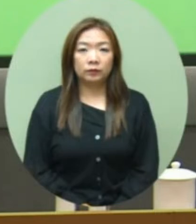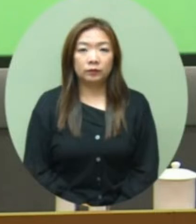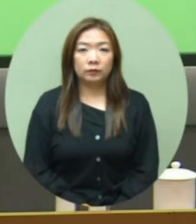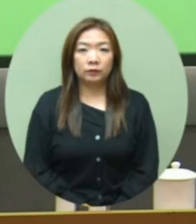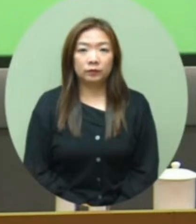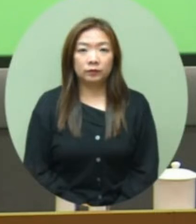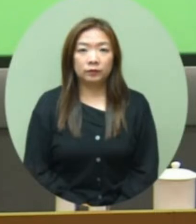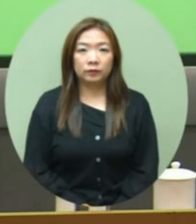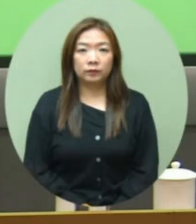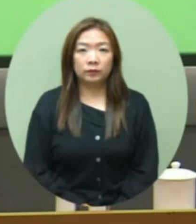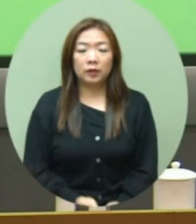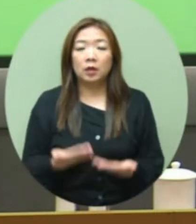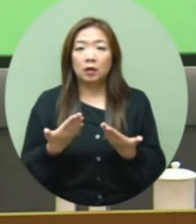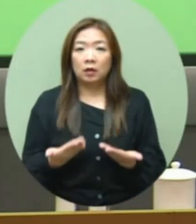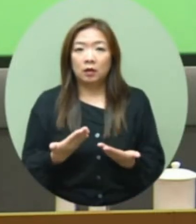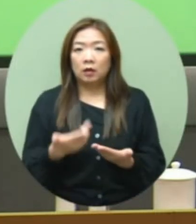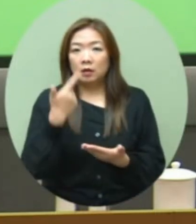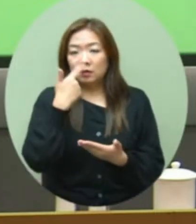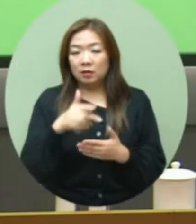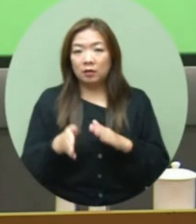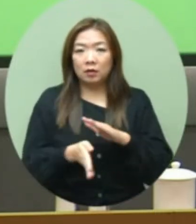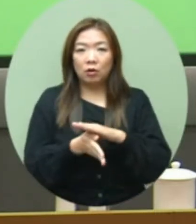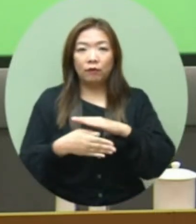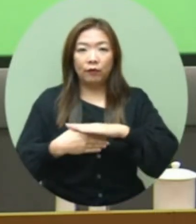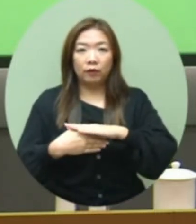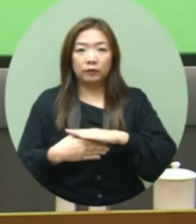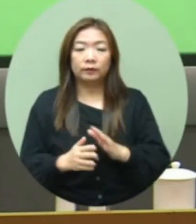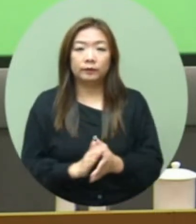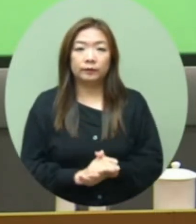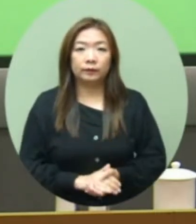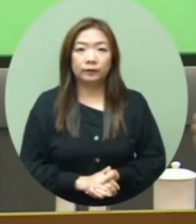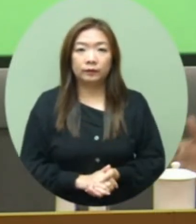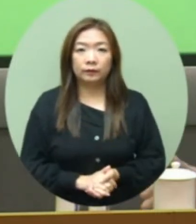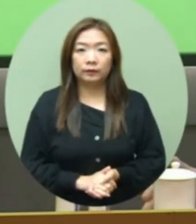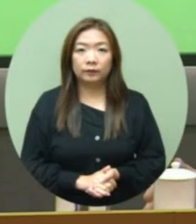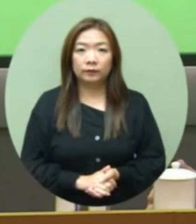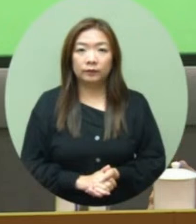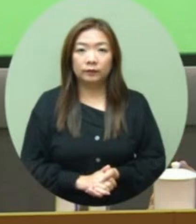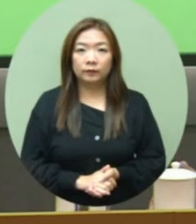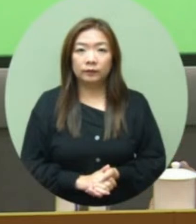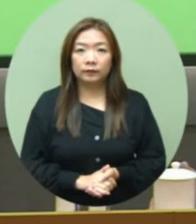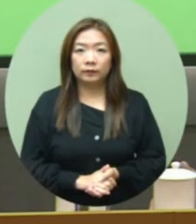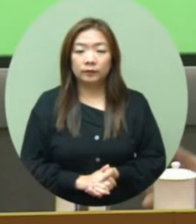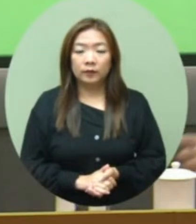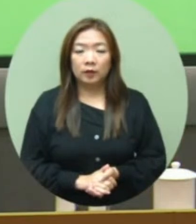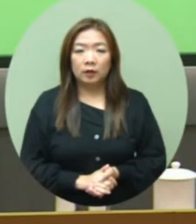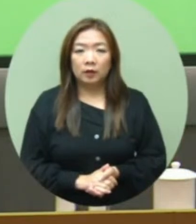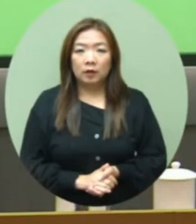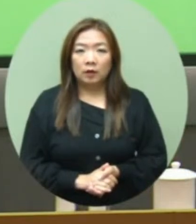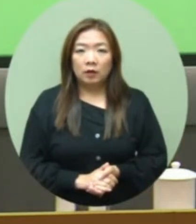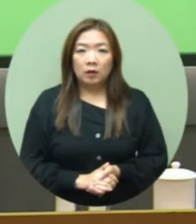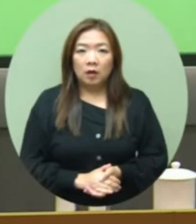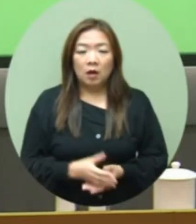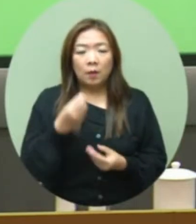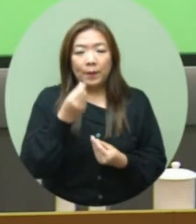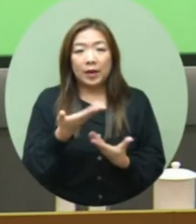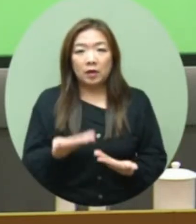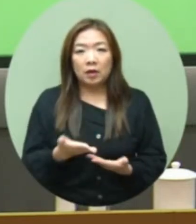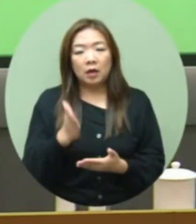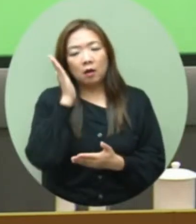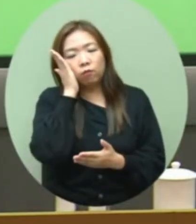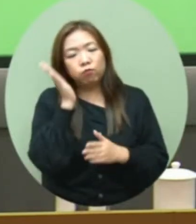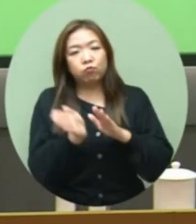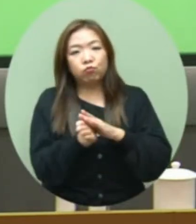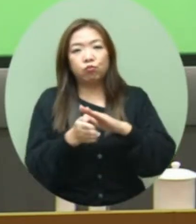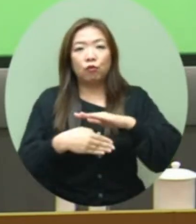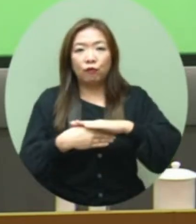available for present tenants to consider moving into. Because I believe once the standards